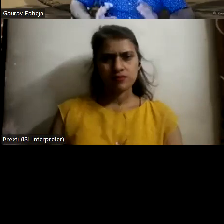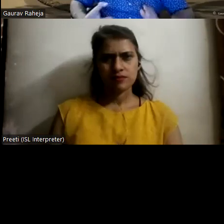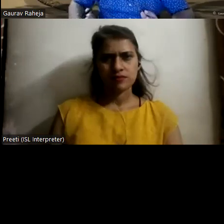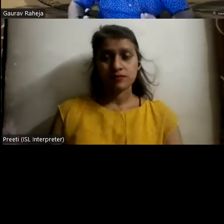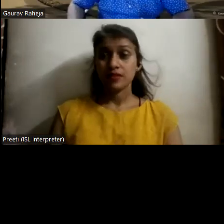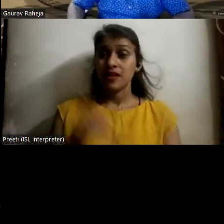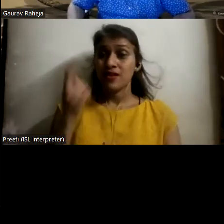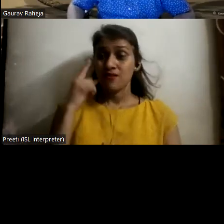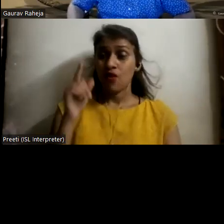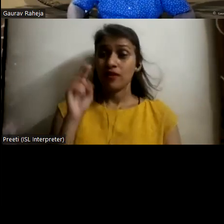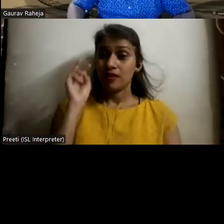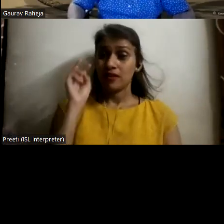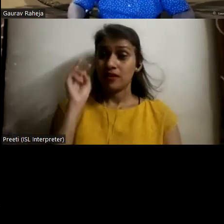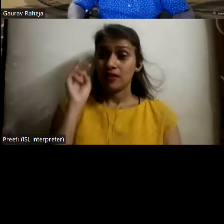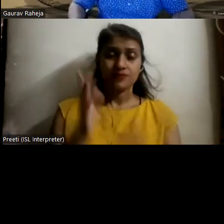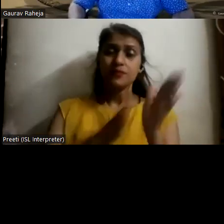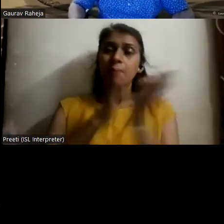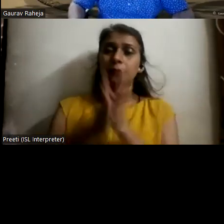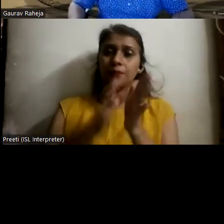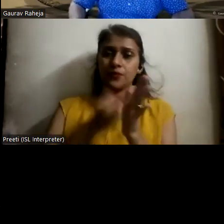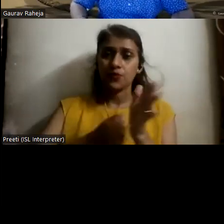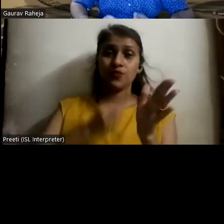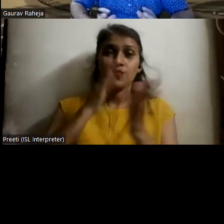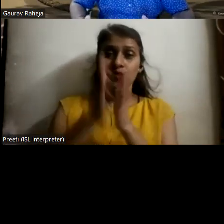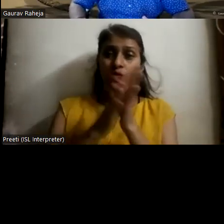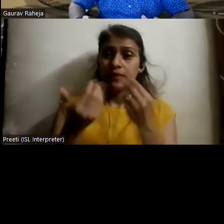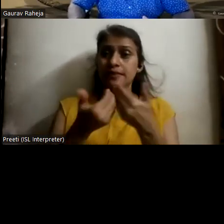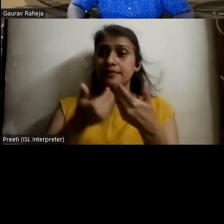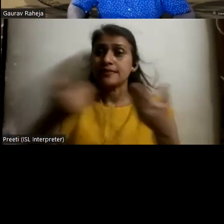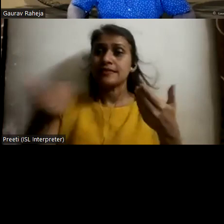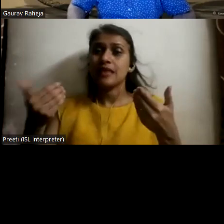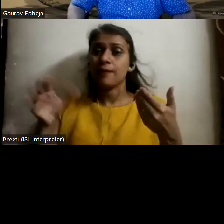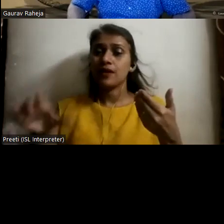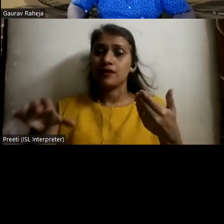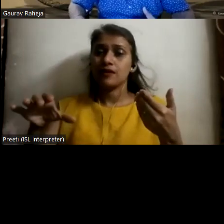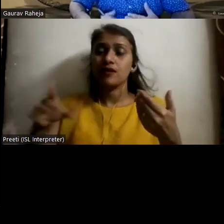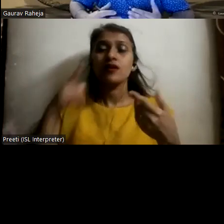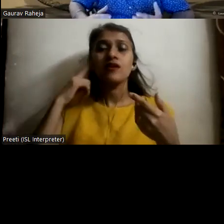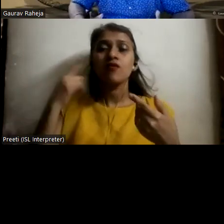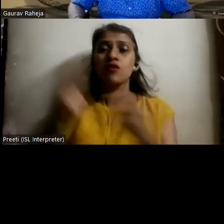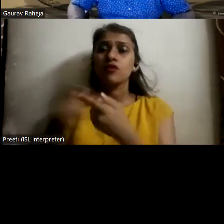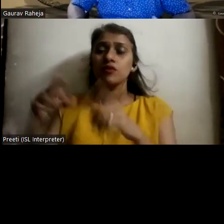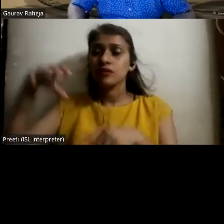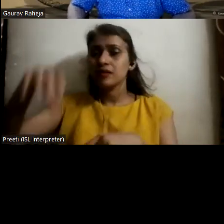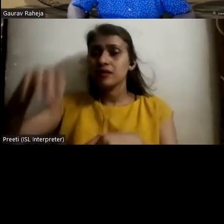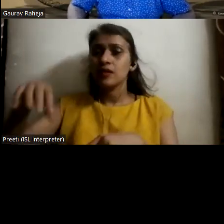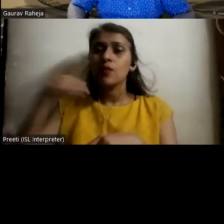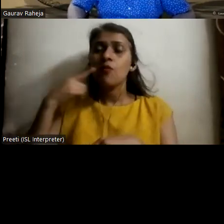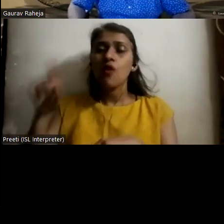separate coach which says Viklang Vyaktiyon ke liye, Divyang Jano ke